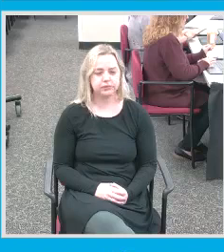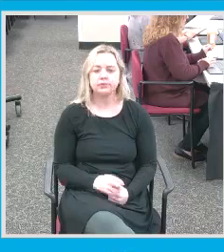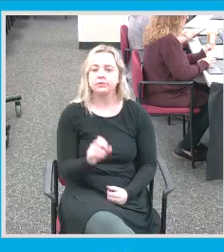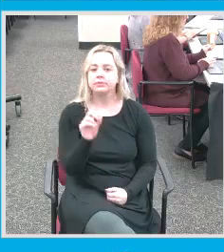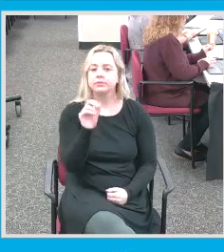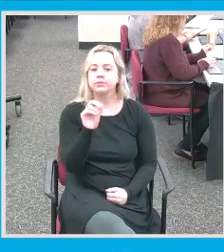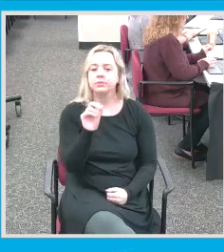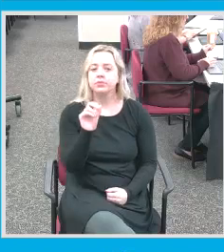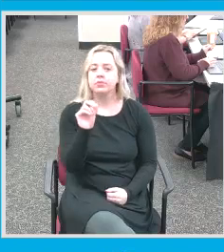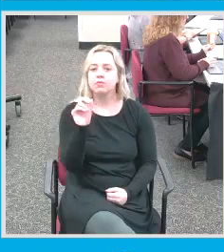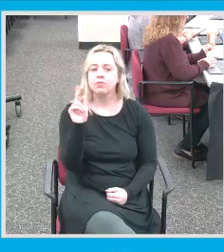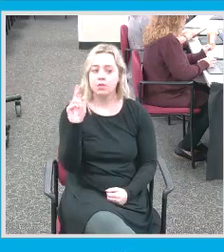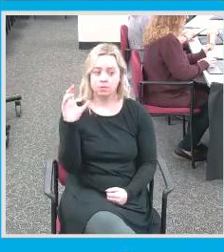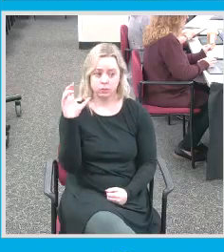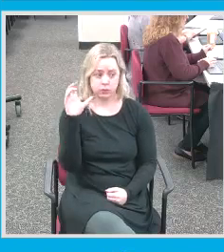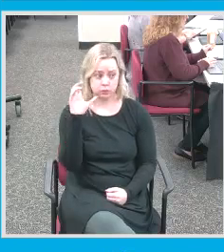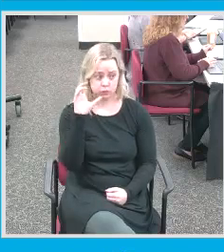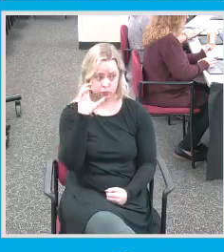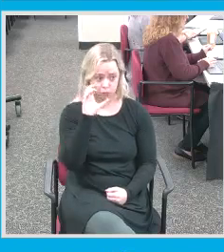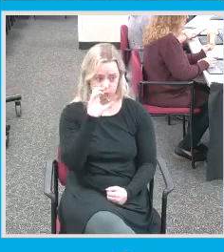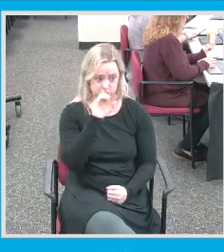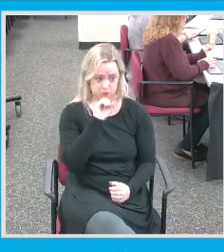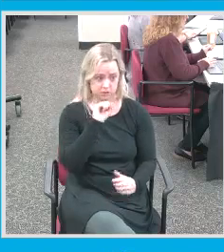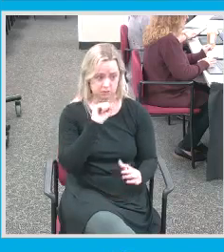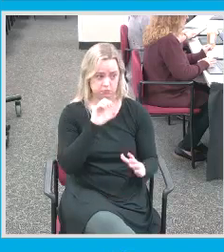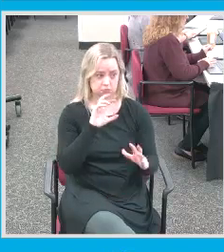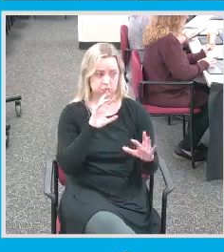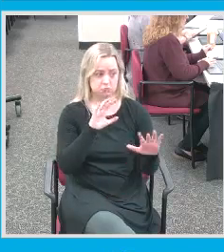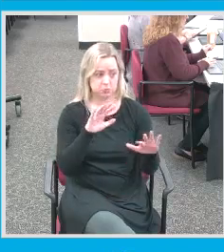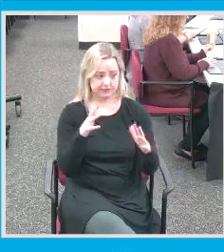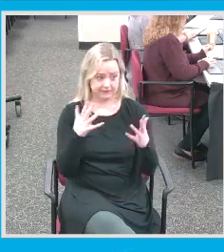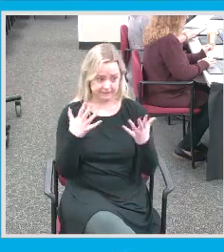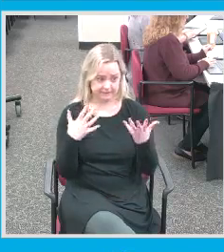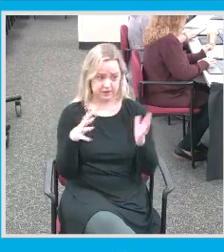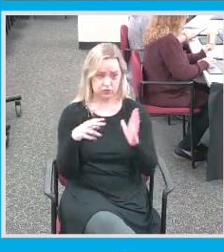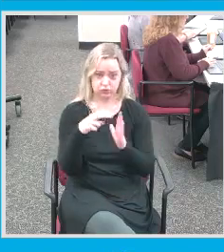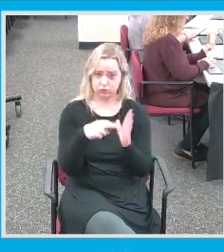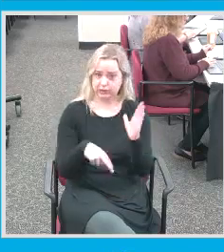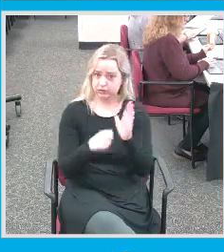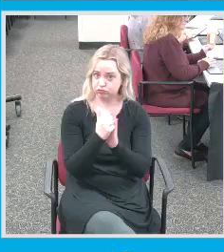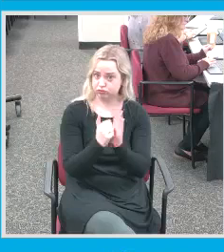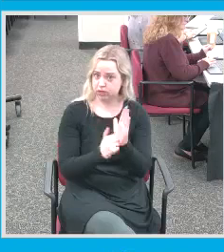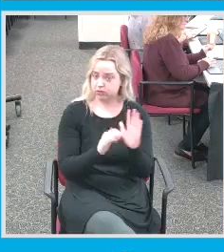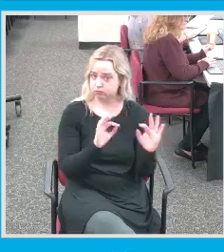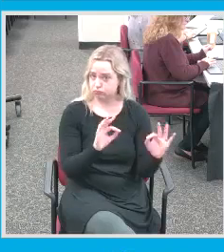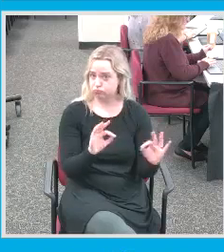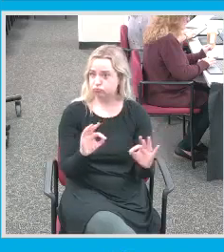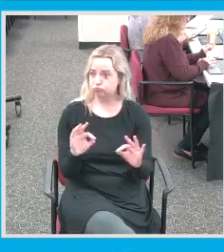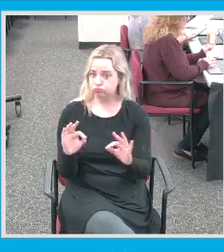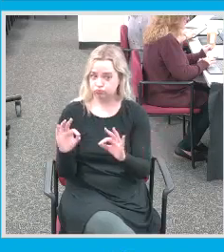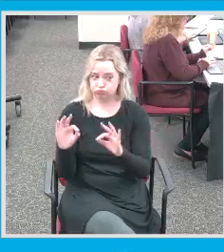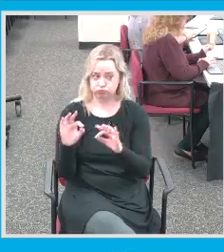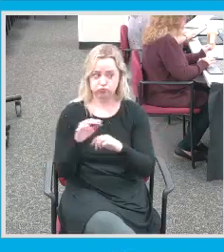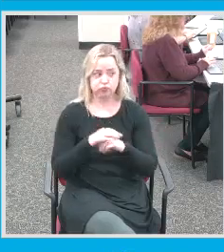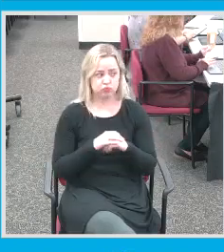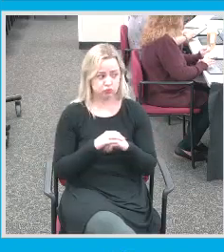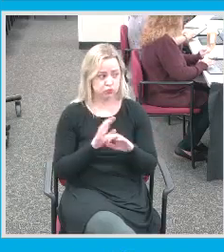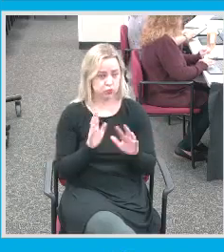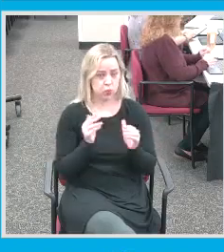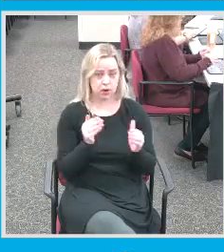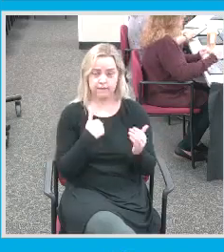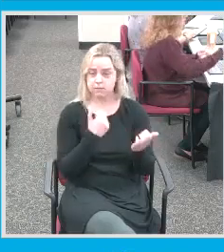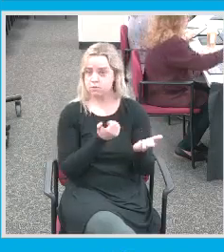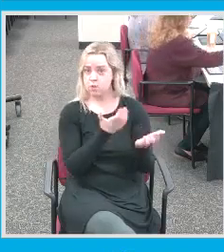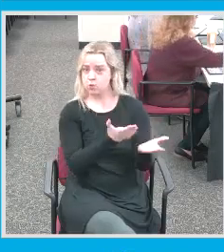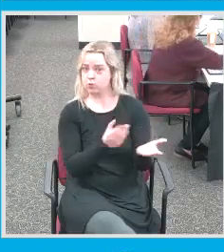Okay, I assume that everyone has had an opportunity to look over the agenda. Can we get a motion to approve